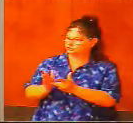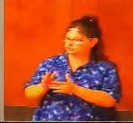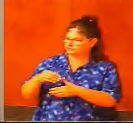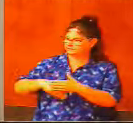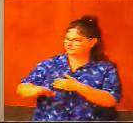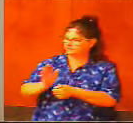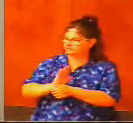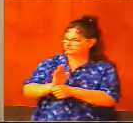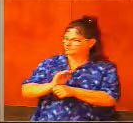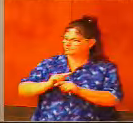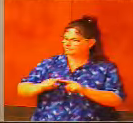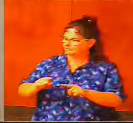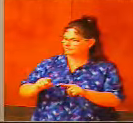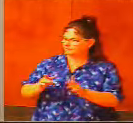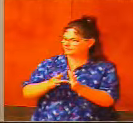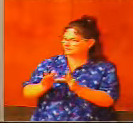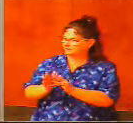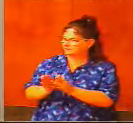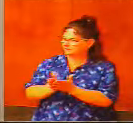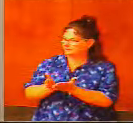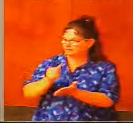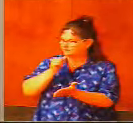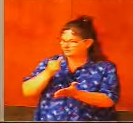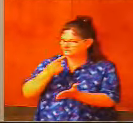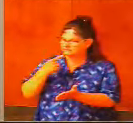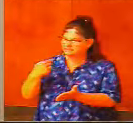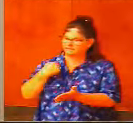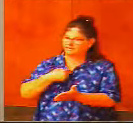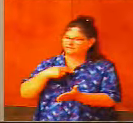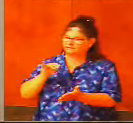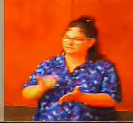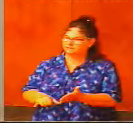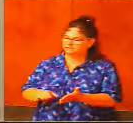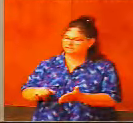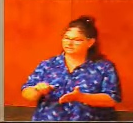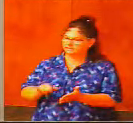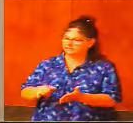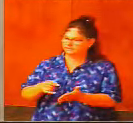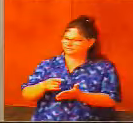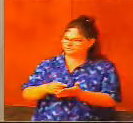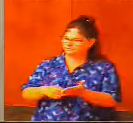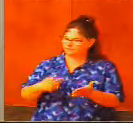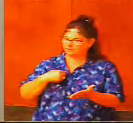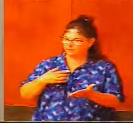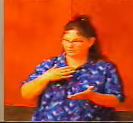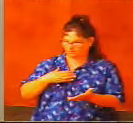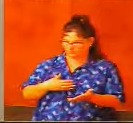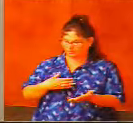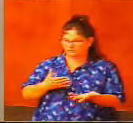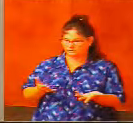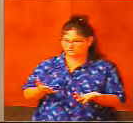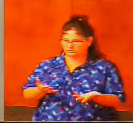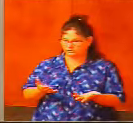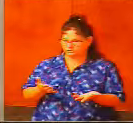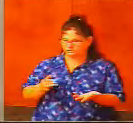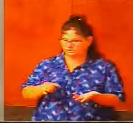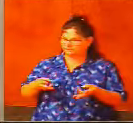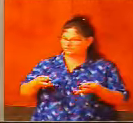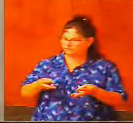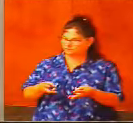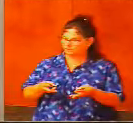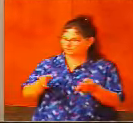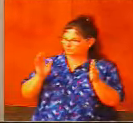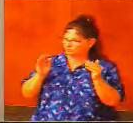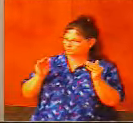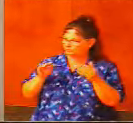The Gospels don't tell us that. That's what I would wish for. That's the way I hope